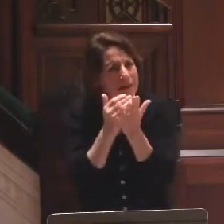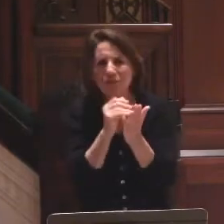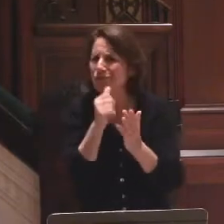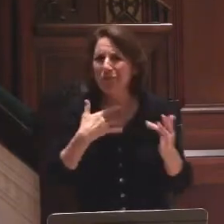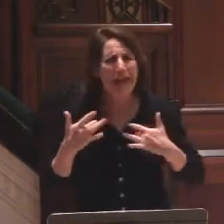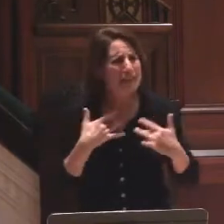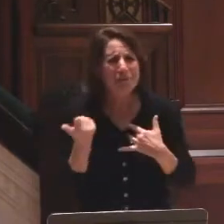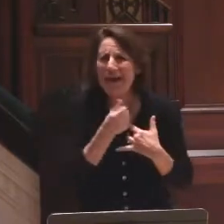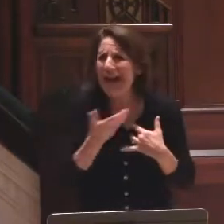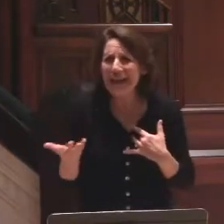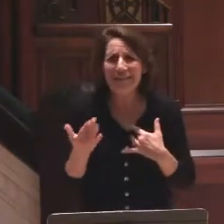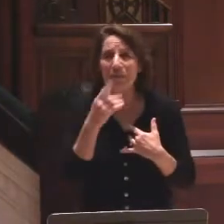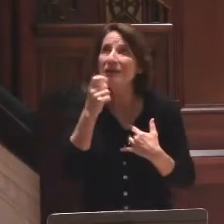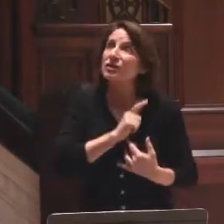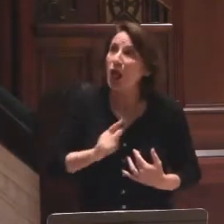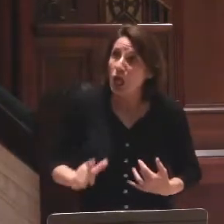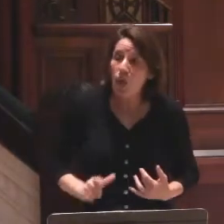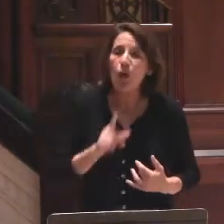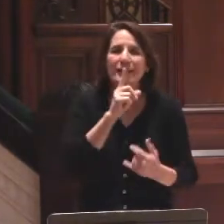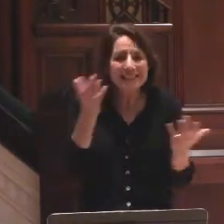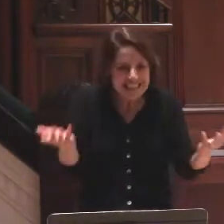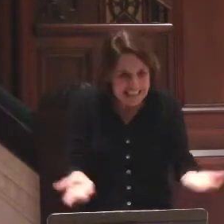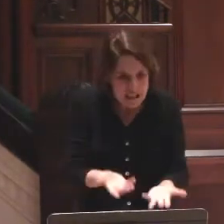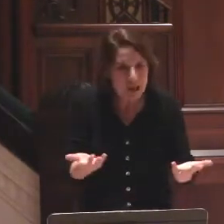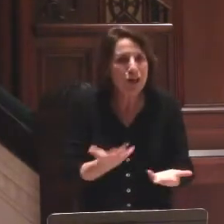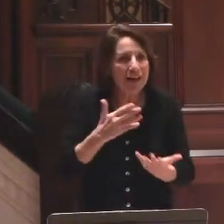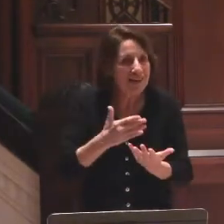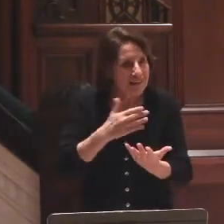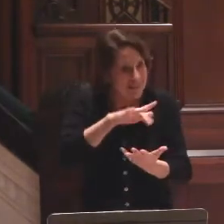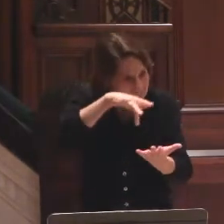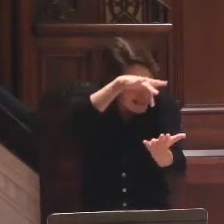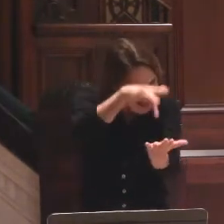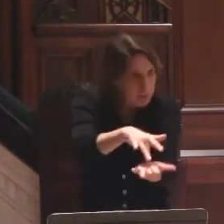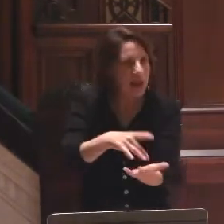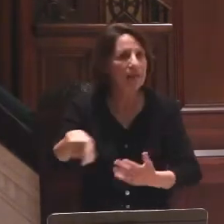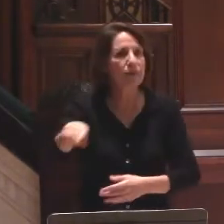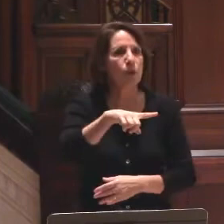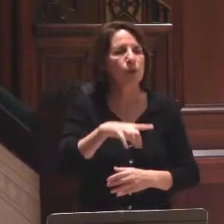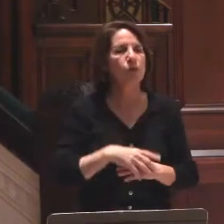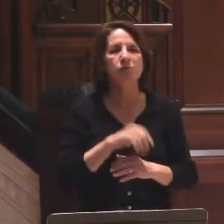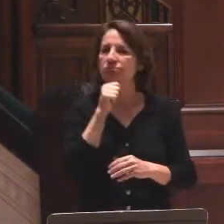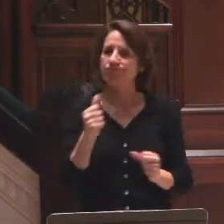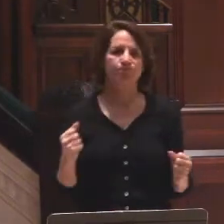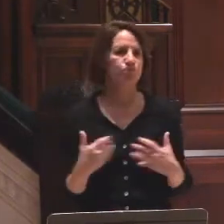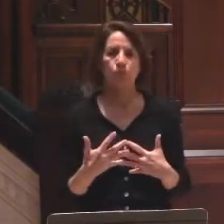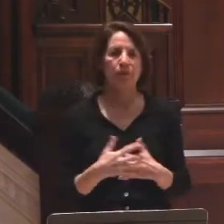anything, for the Lord is right here in your midst. So don't be afraid.